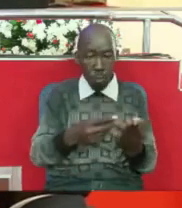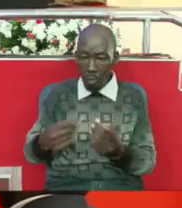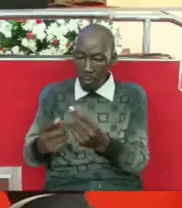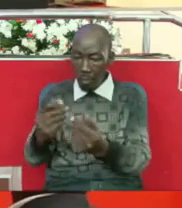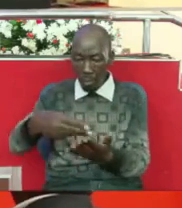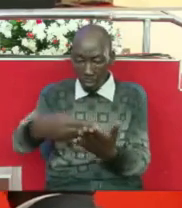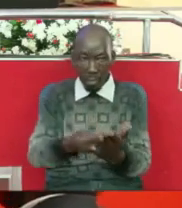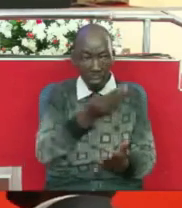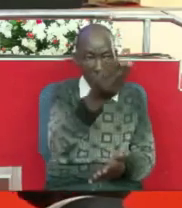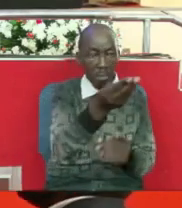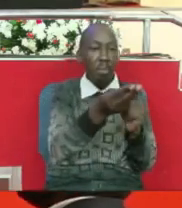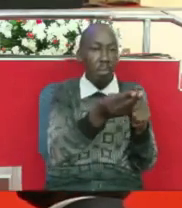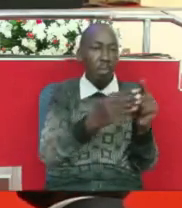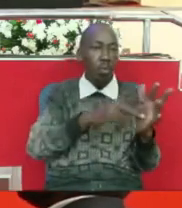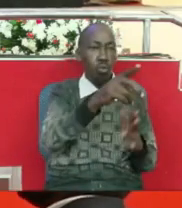Yes.